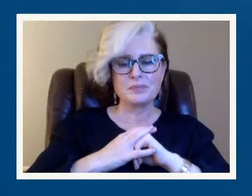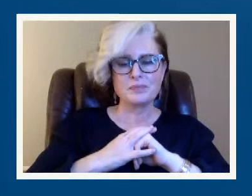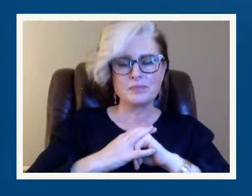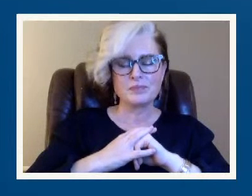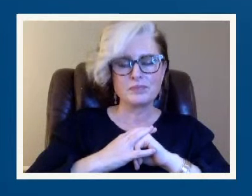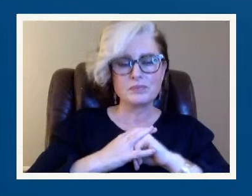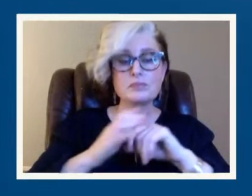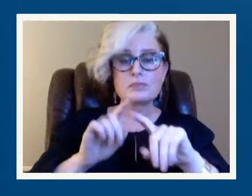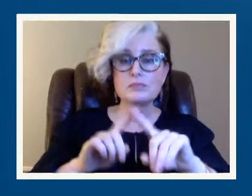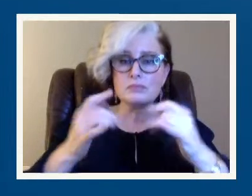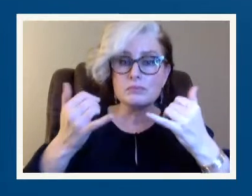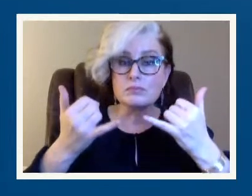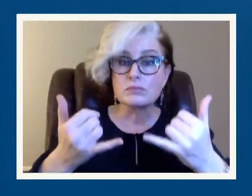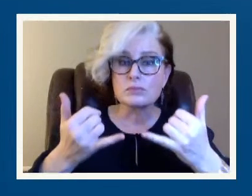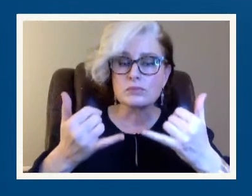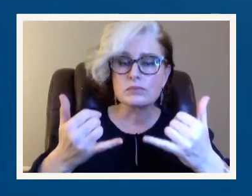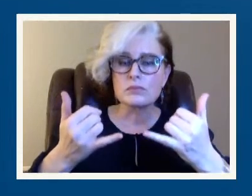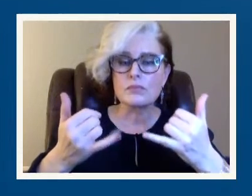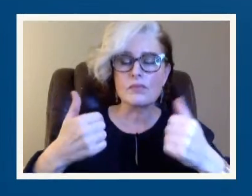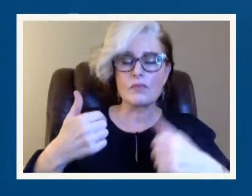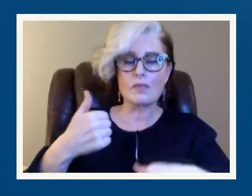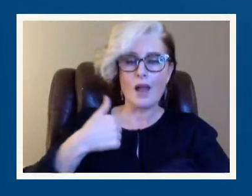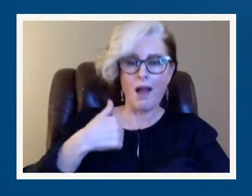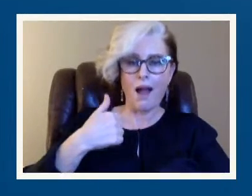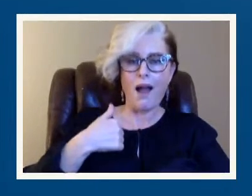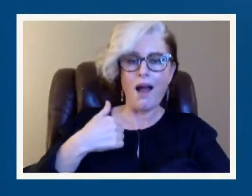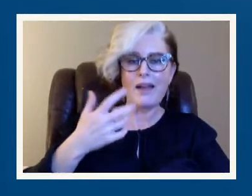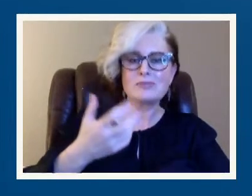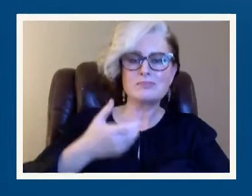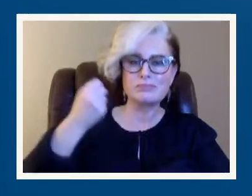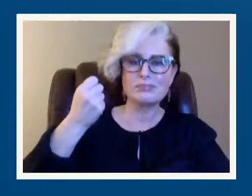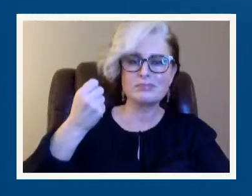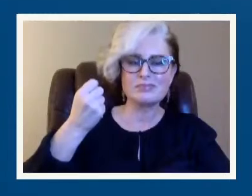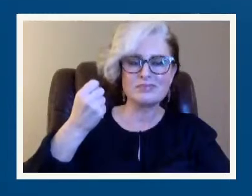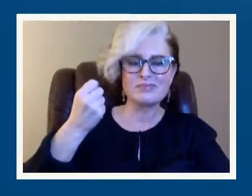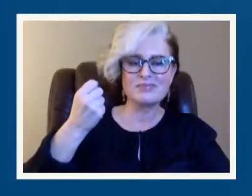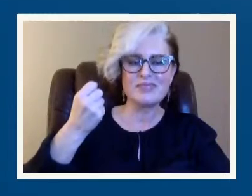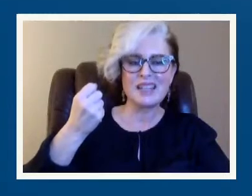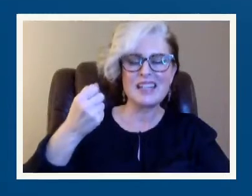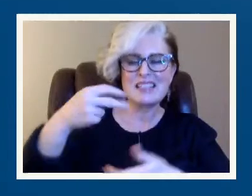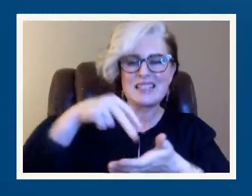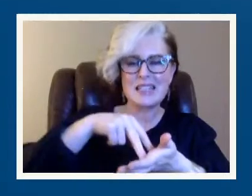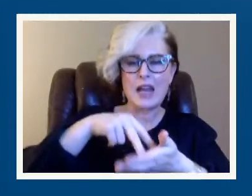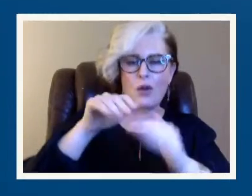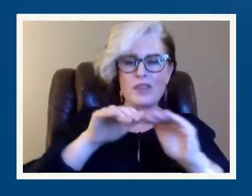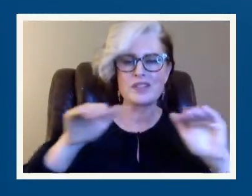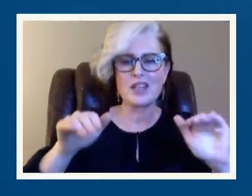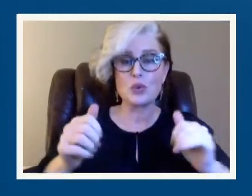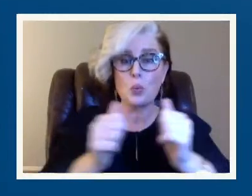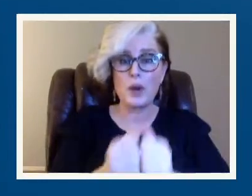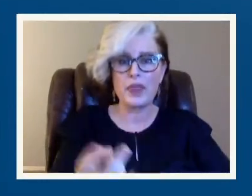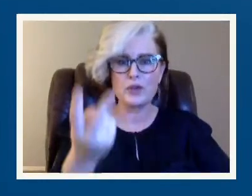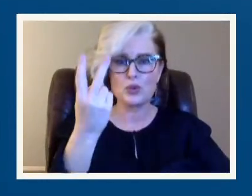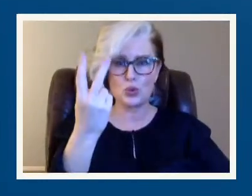But tonight, I get to spend this stage with two